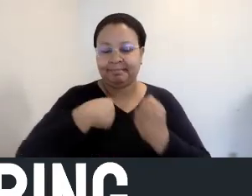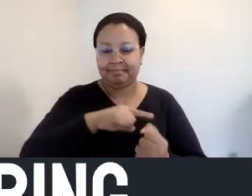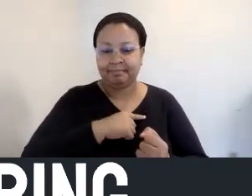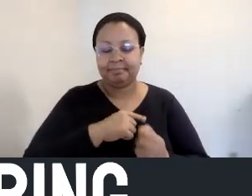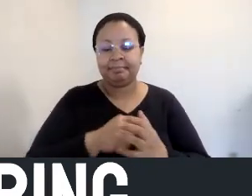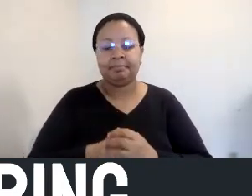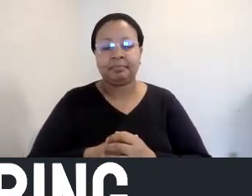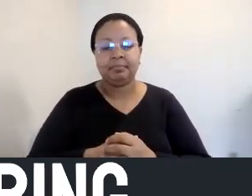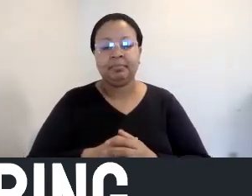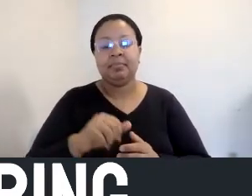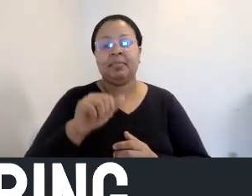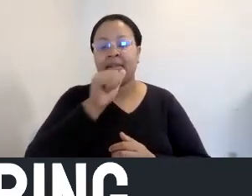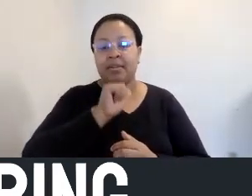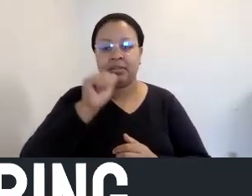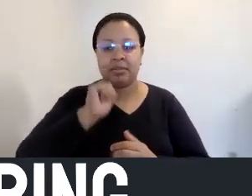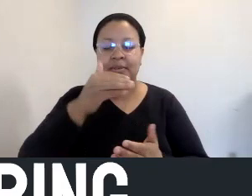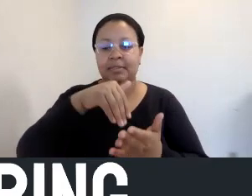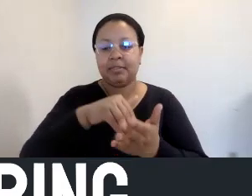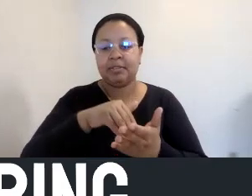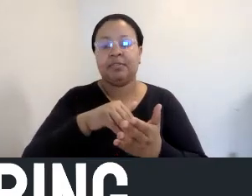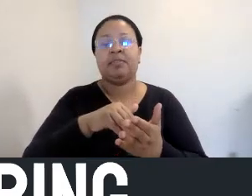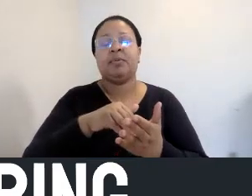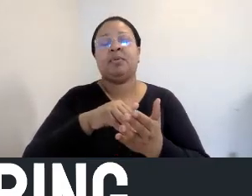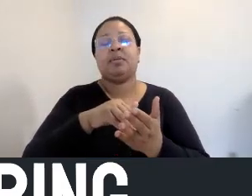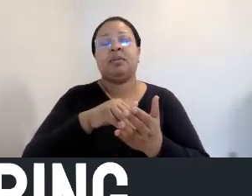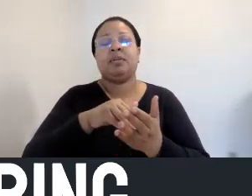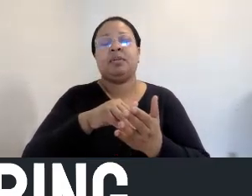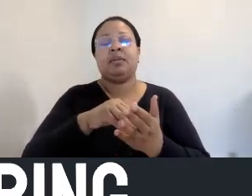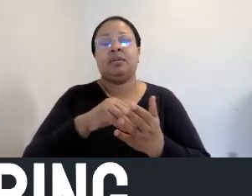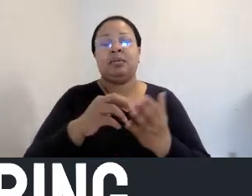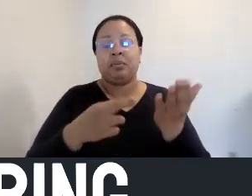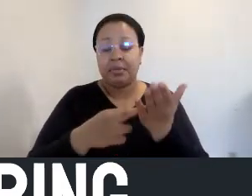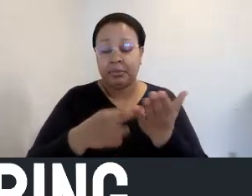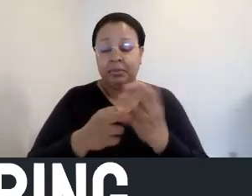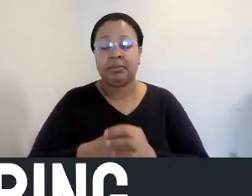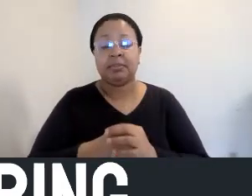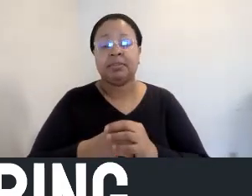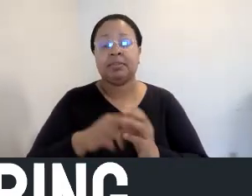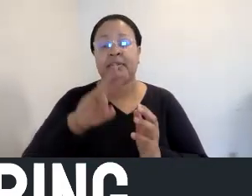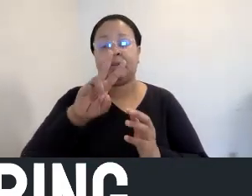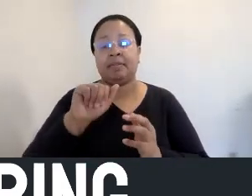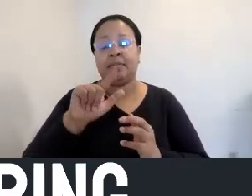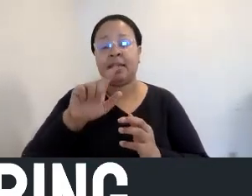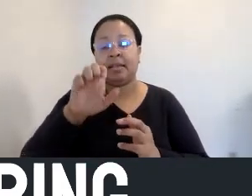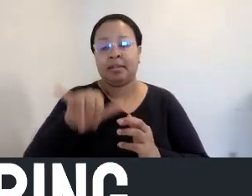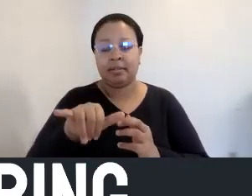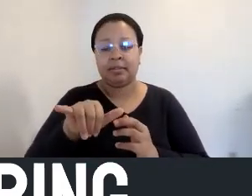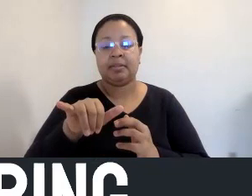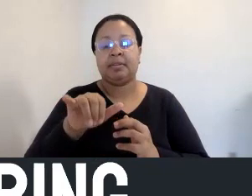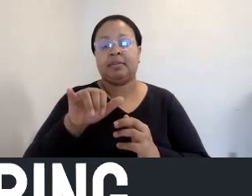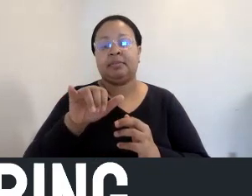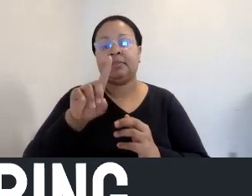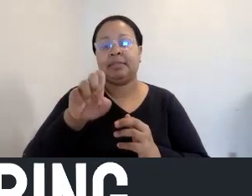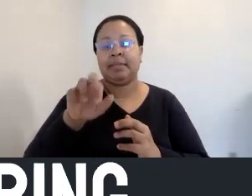like to thank Arizona Center for African American Resources, ASCAR, Valley Toyota Dealers, Arizona Developmental Disabilities